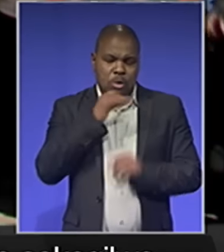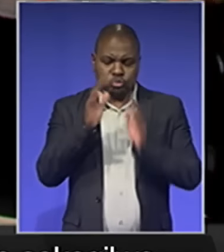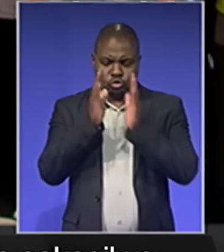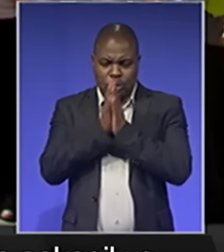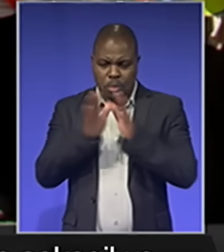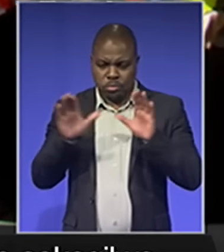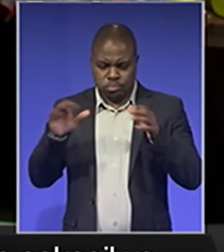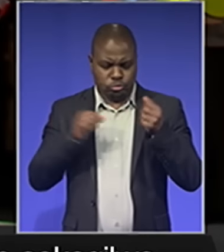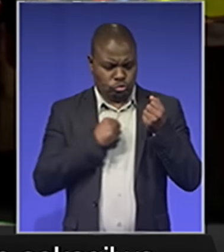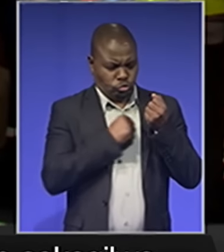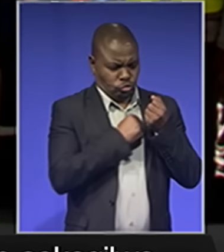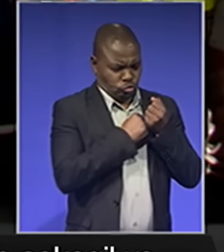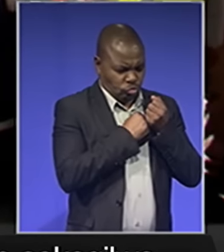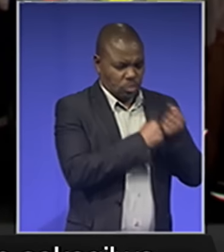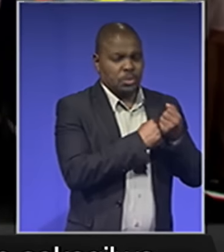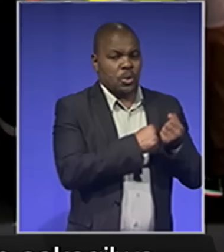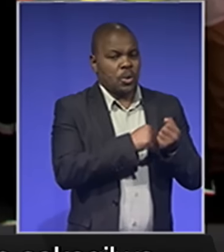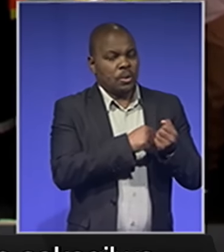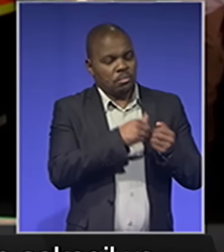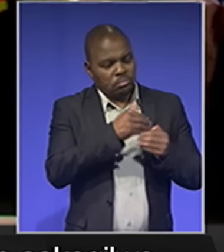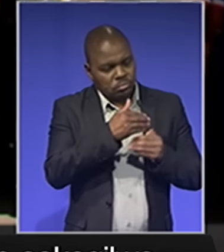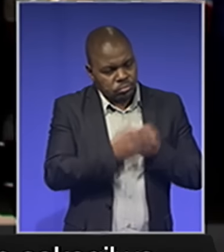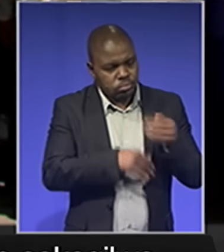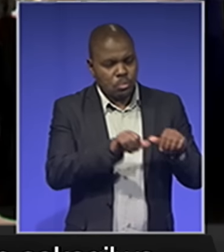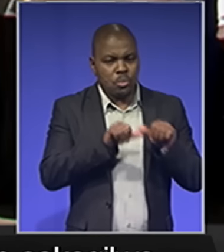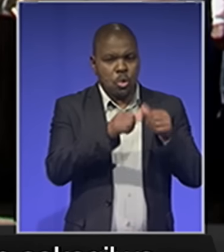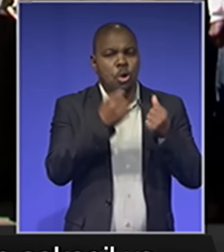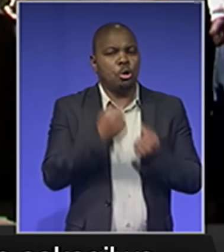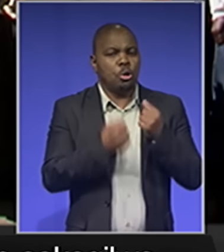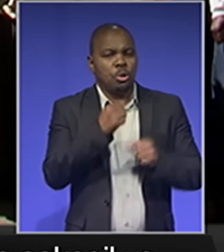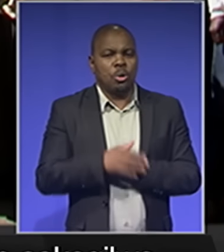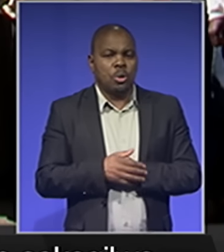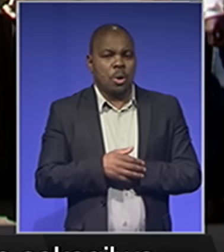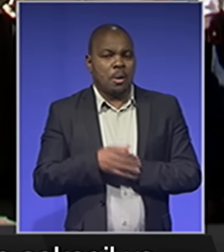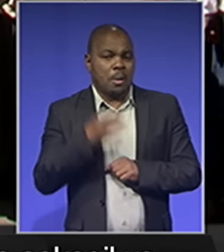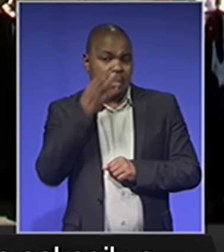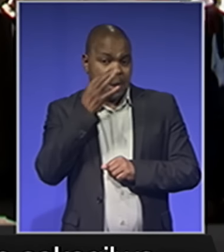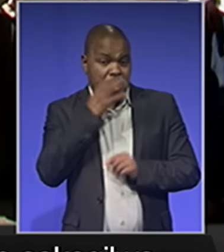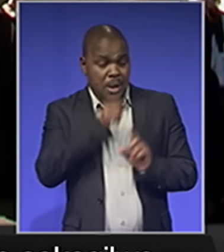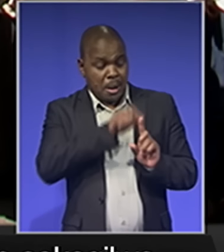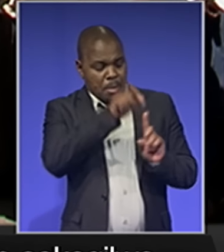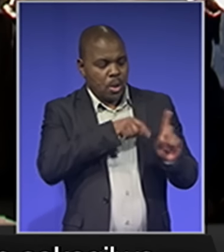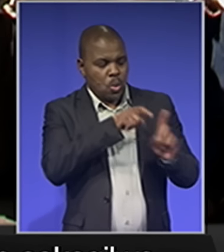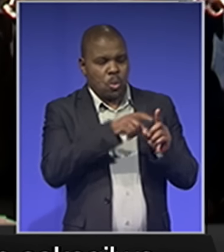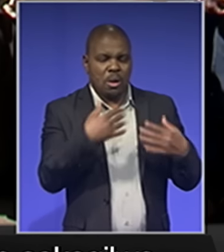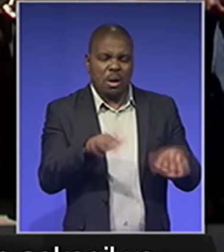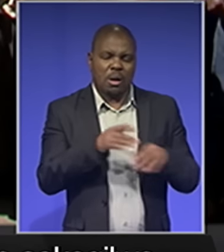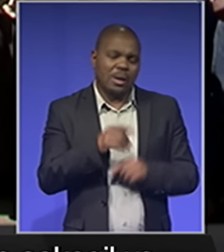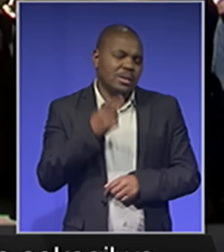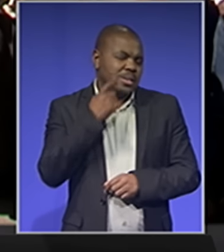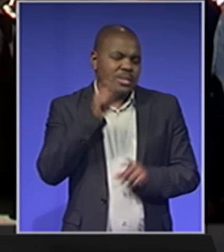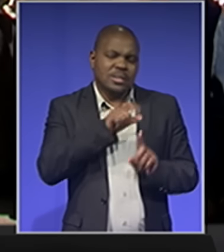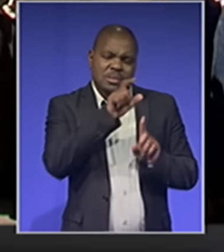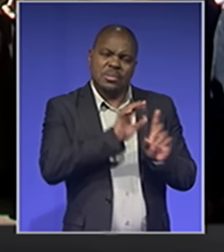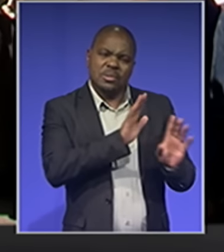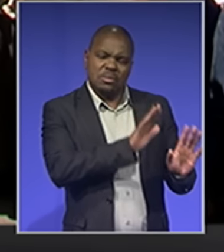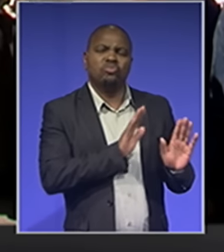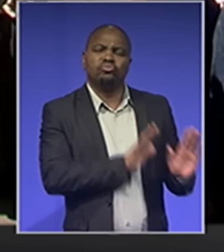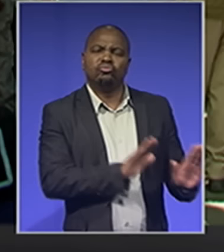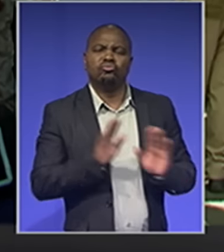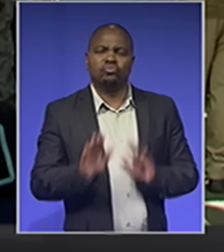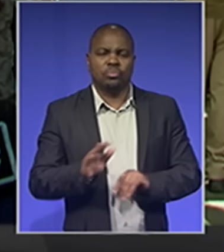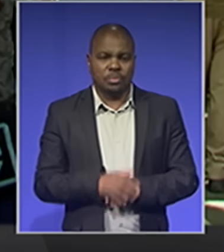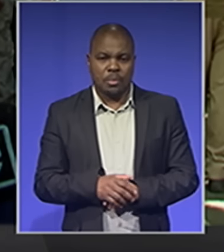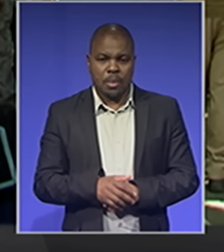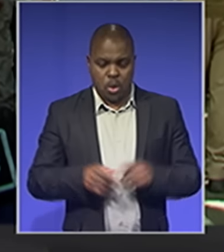nokeng jaaka kgetsi e ntse e tsweletse mme o ne a mo tlhalosa jaaka monna yo bonolo. We are here to show that